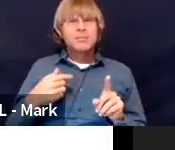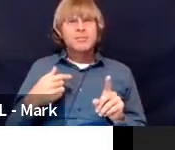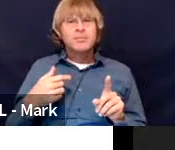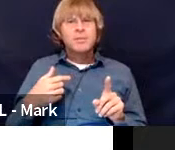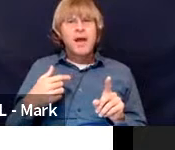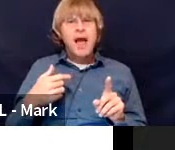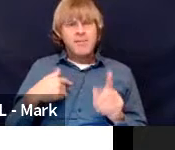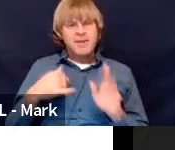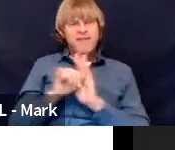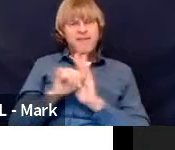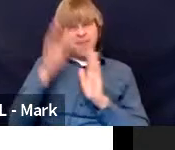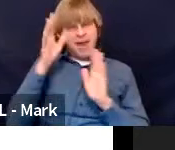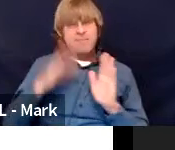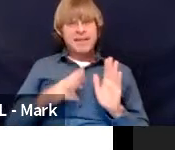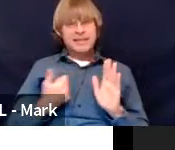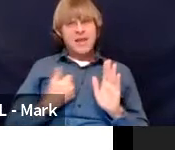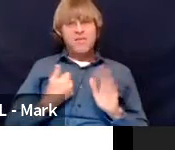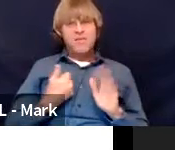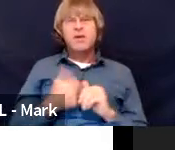myself.